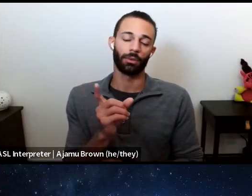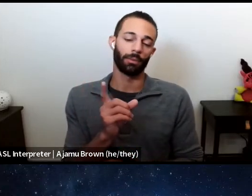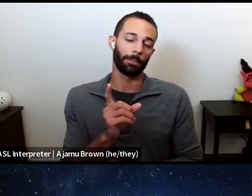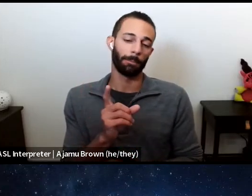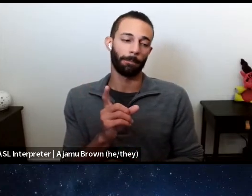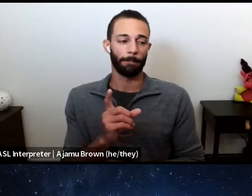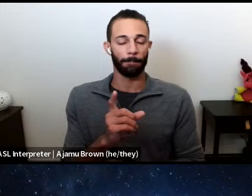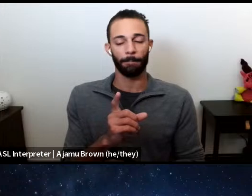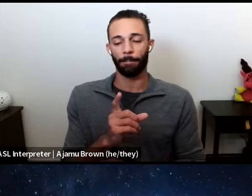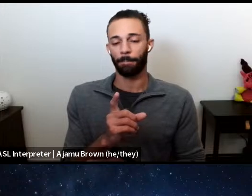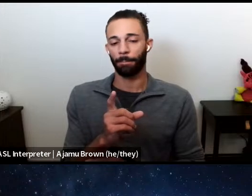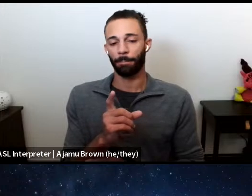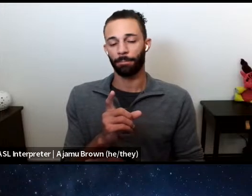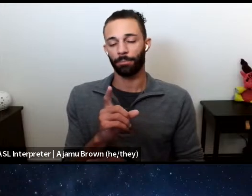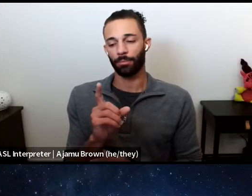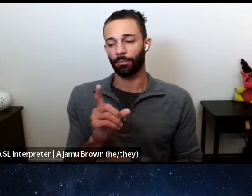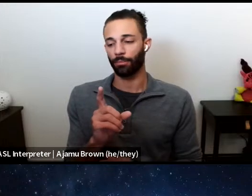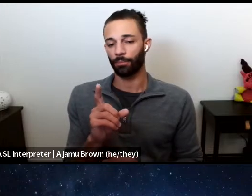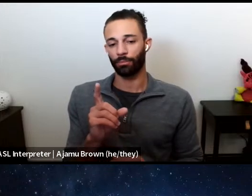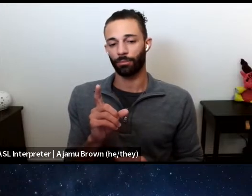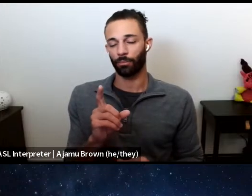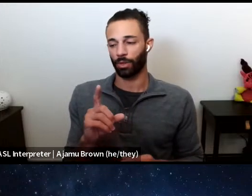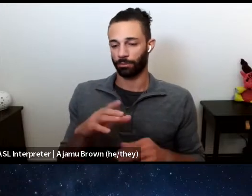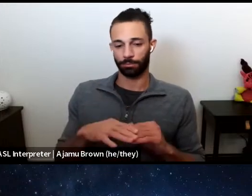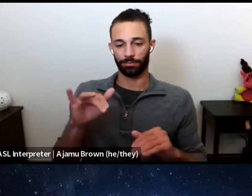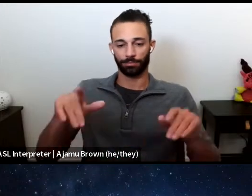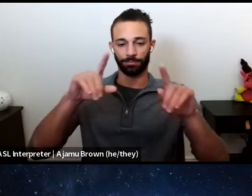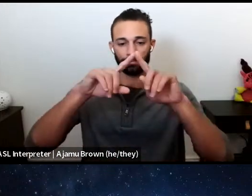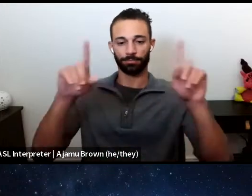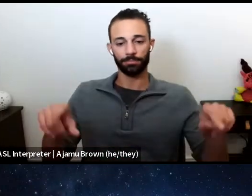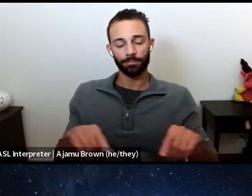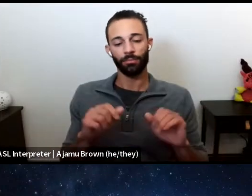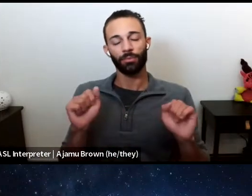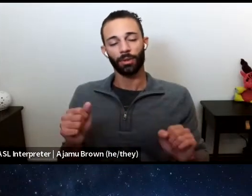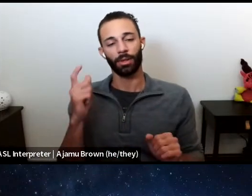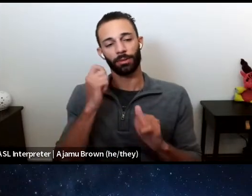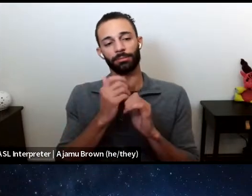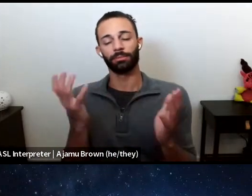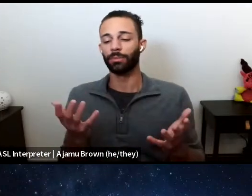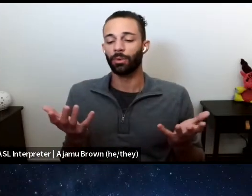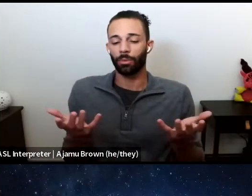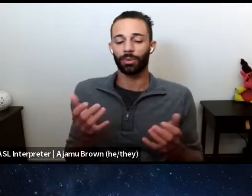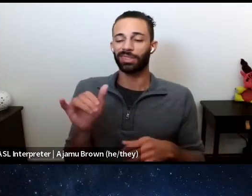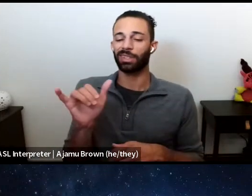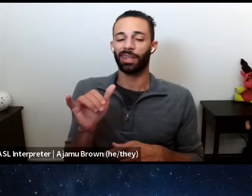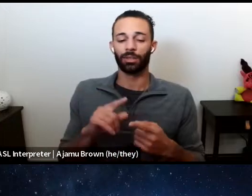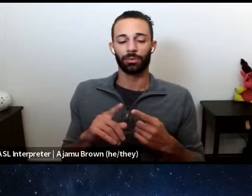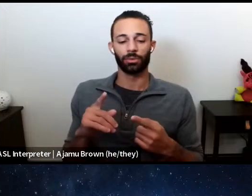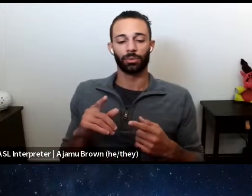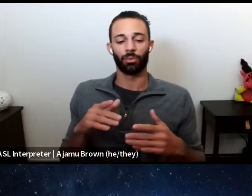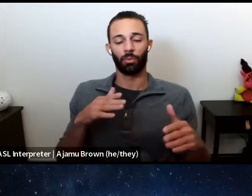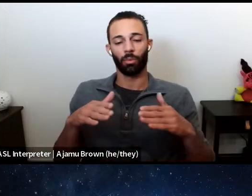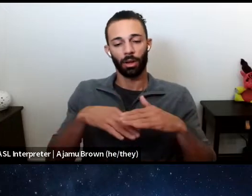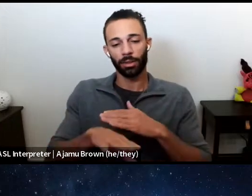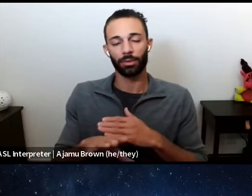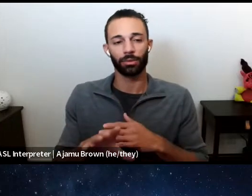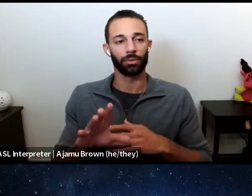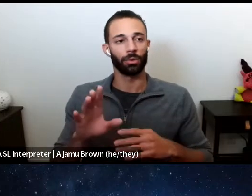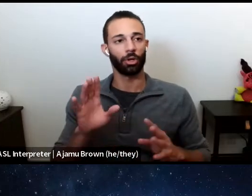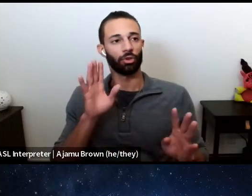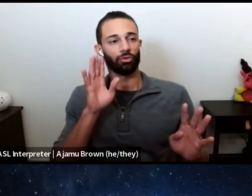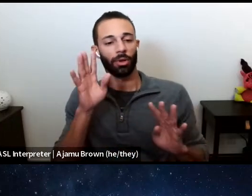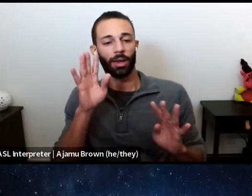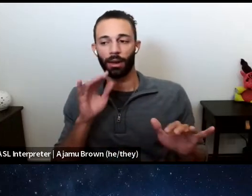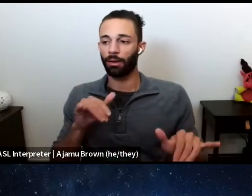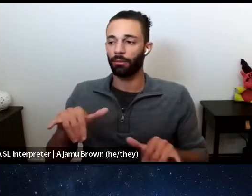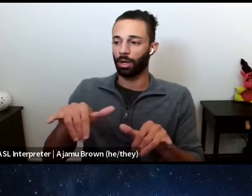space on the canvas where you can think about what it would be like to walk into a Creative Commons that is specifically